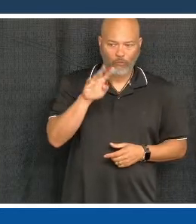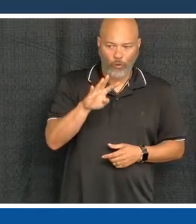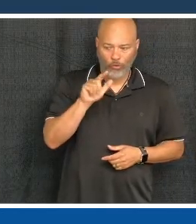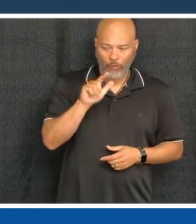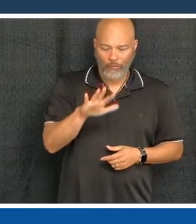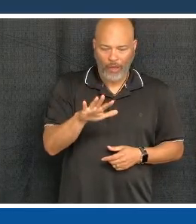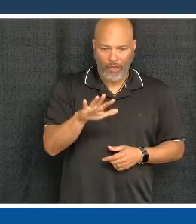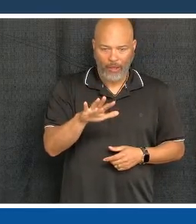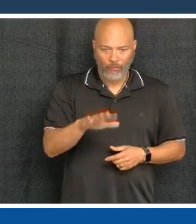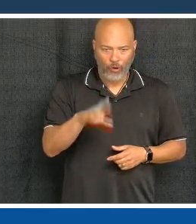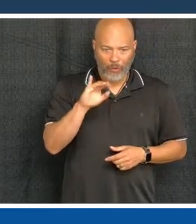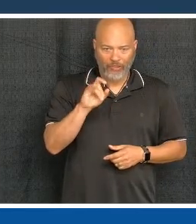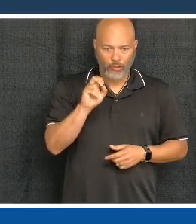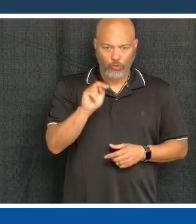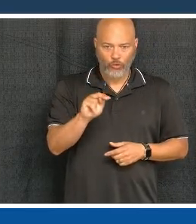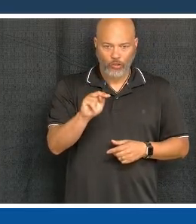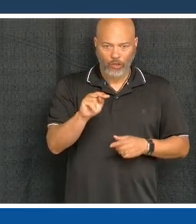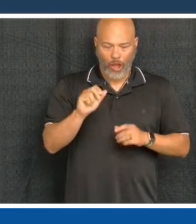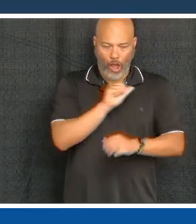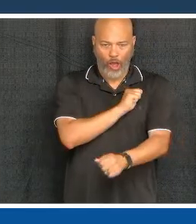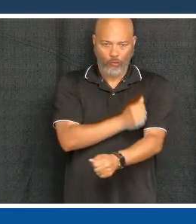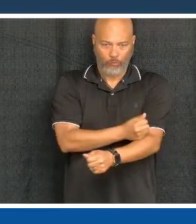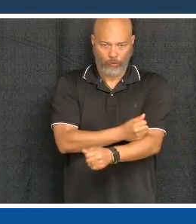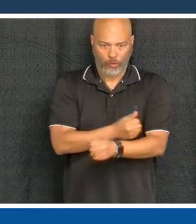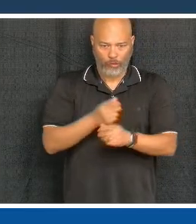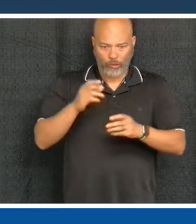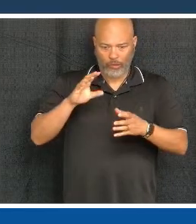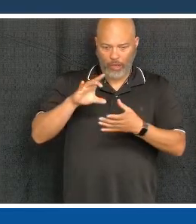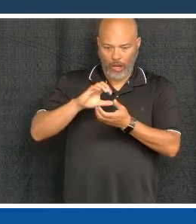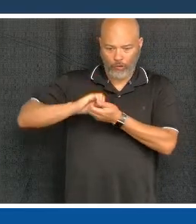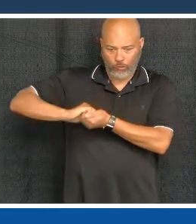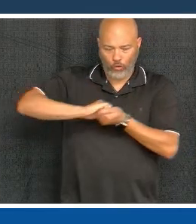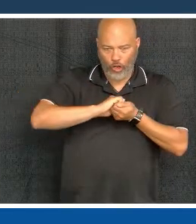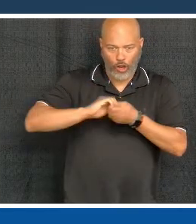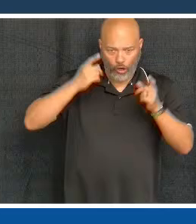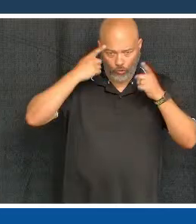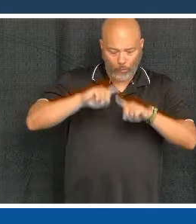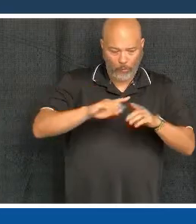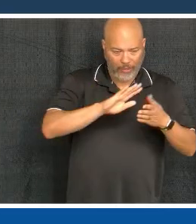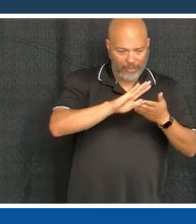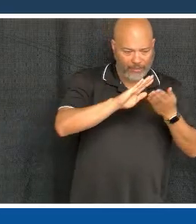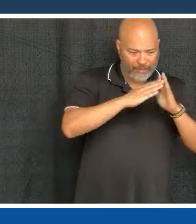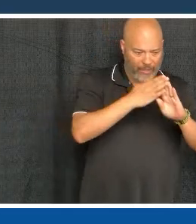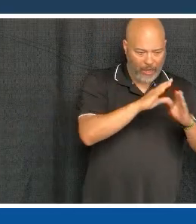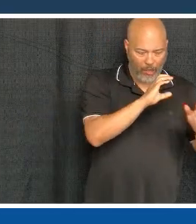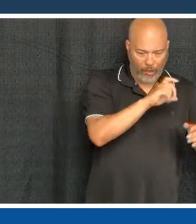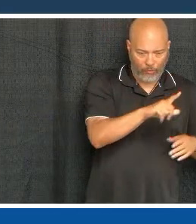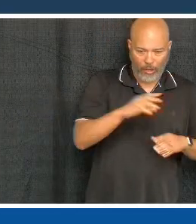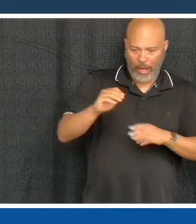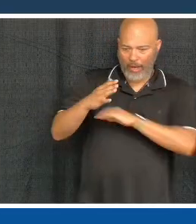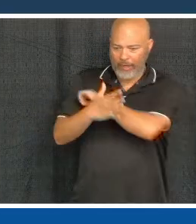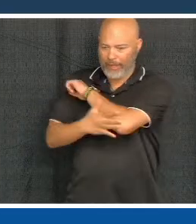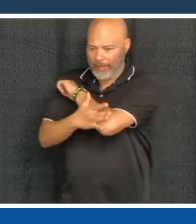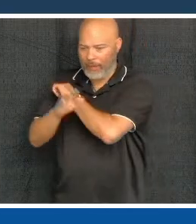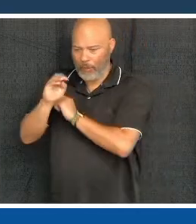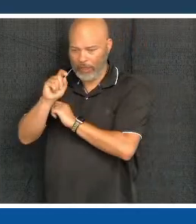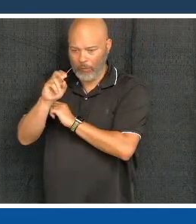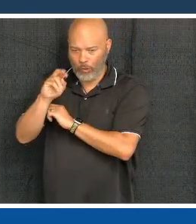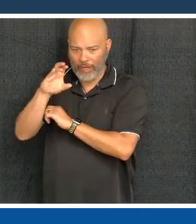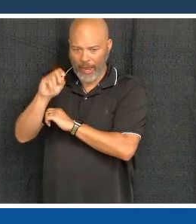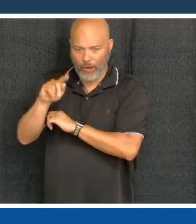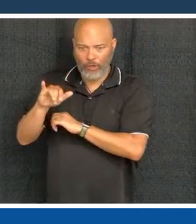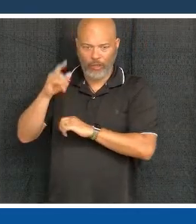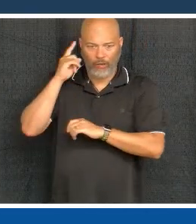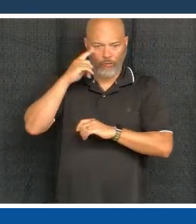2024-25, a resolution authorizing an interlocal agreement between the City of Clarksville and Montgomery County, Tennessee for utility relocation